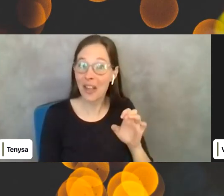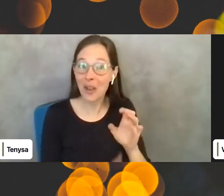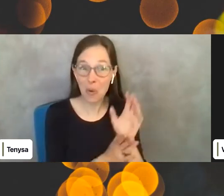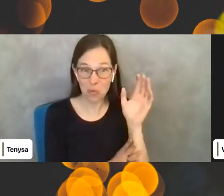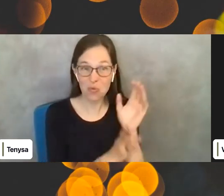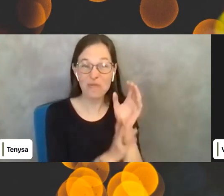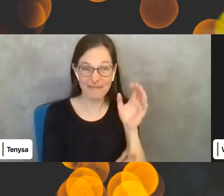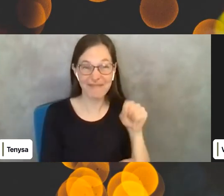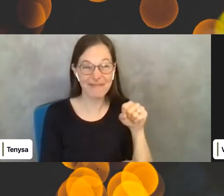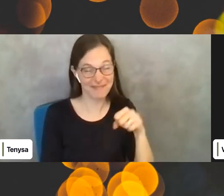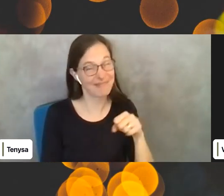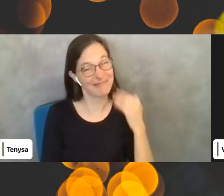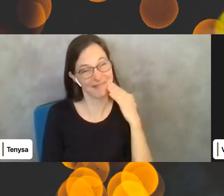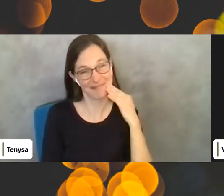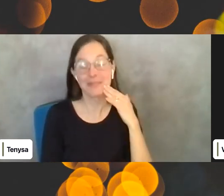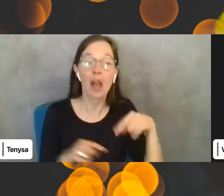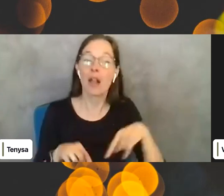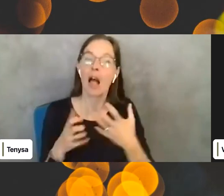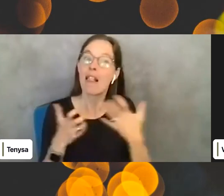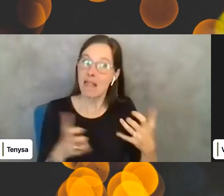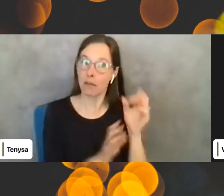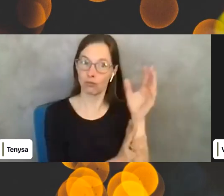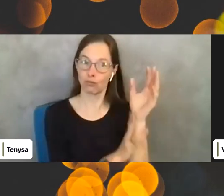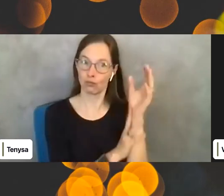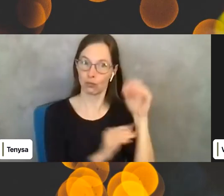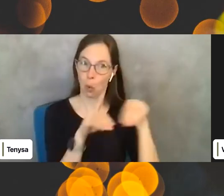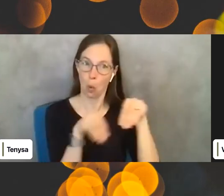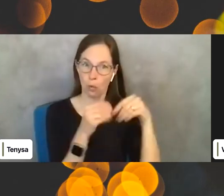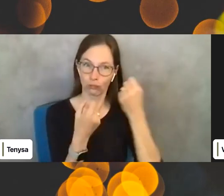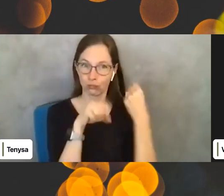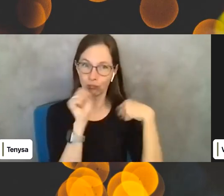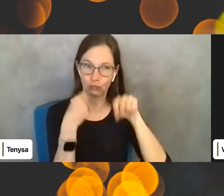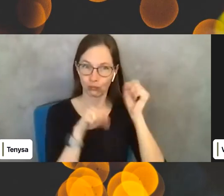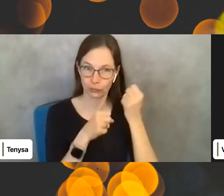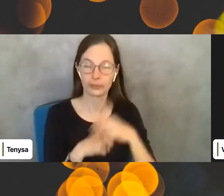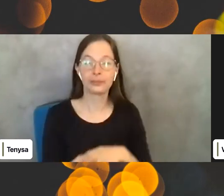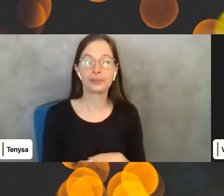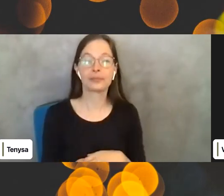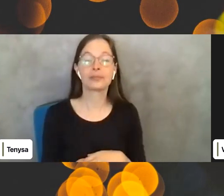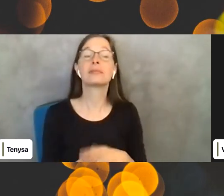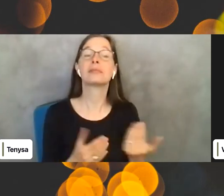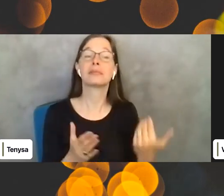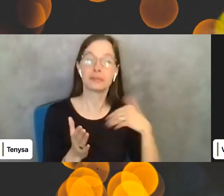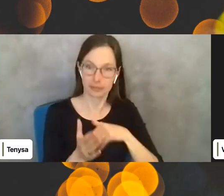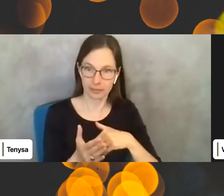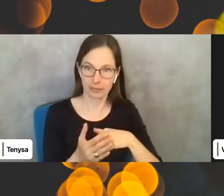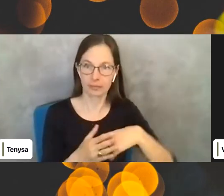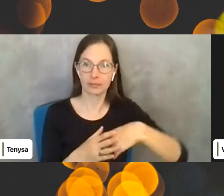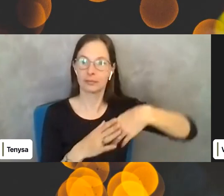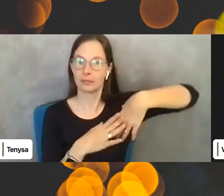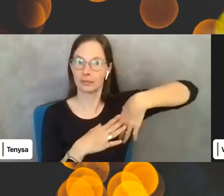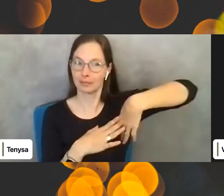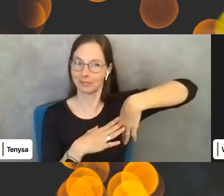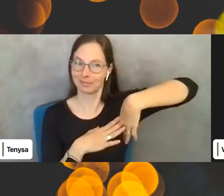it's blessed. This is going to be a lot of wrist movement. And then we switch again. Fruity moment.